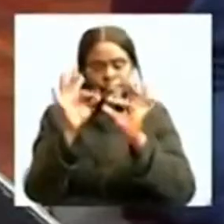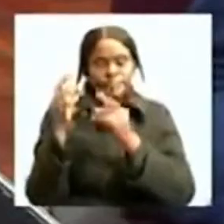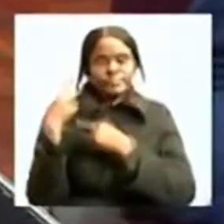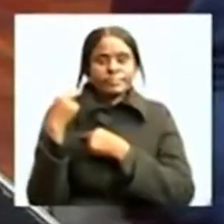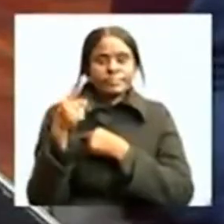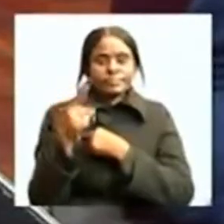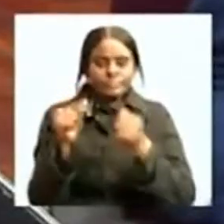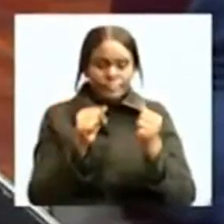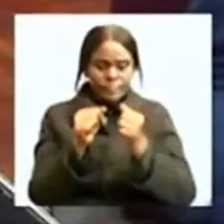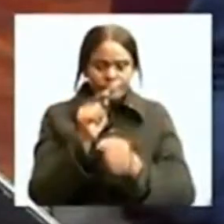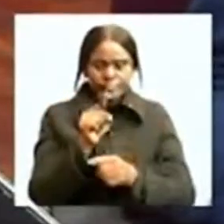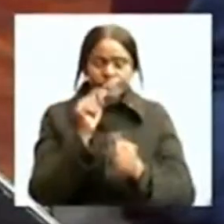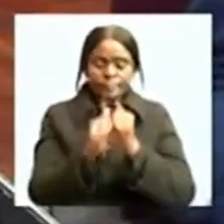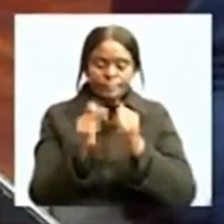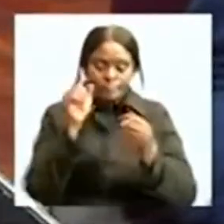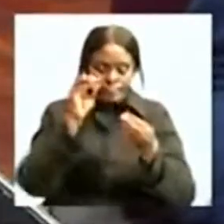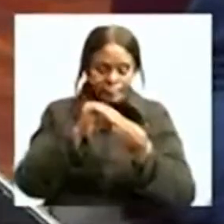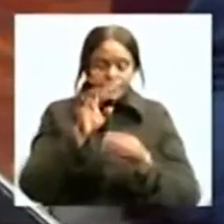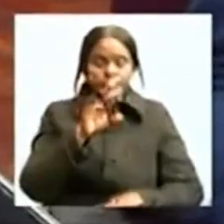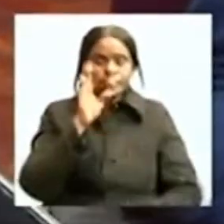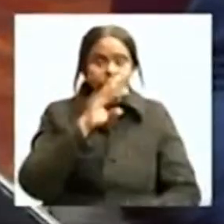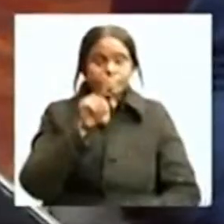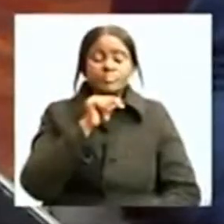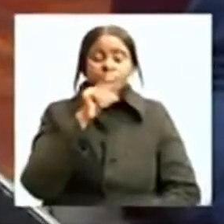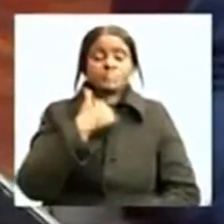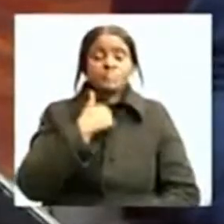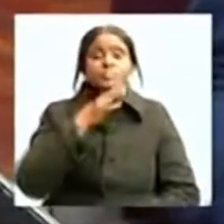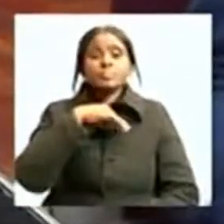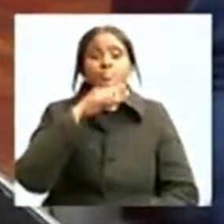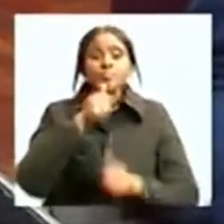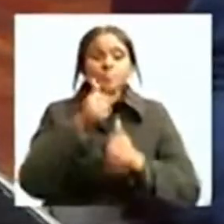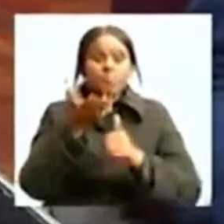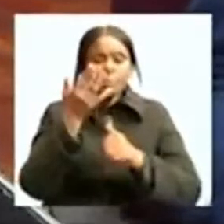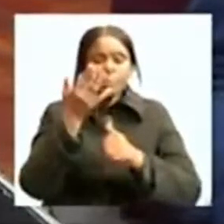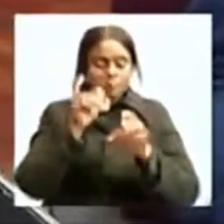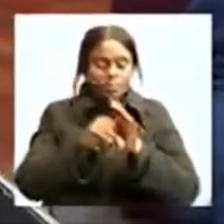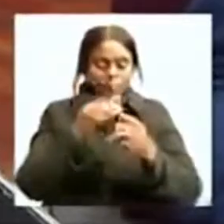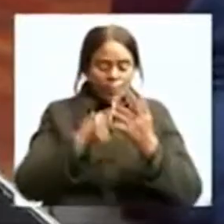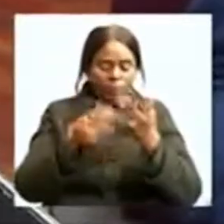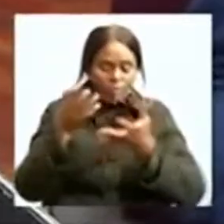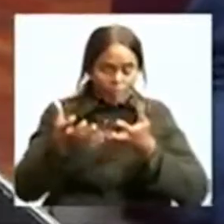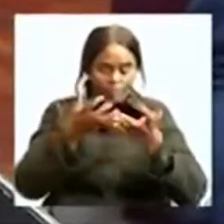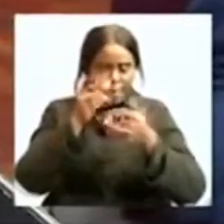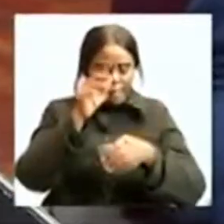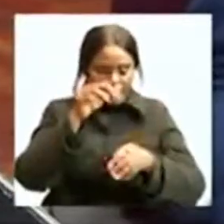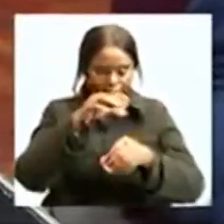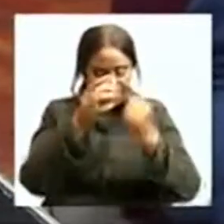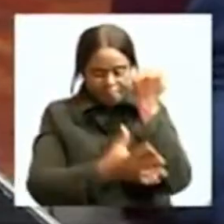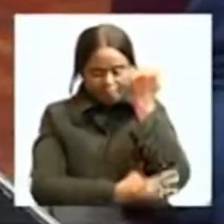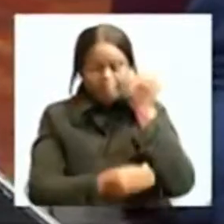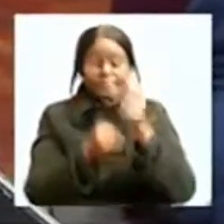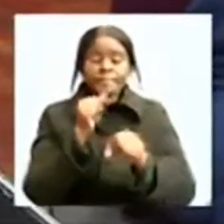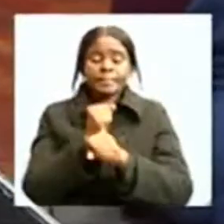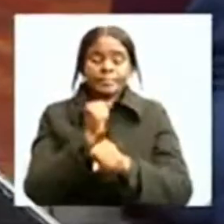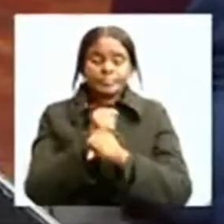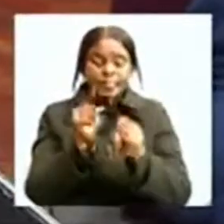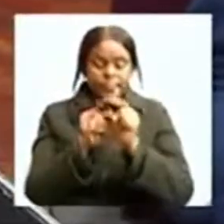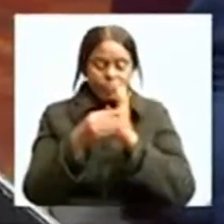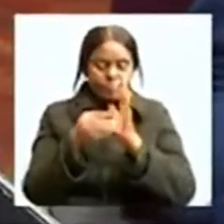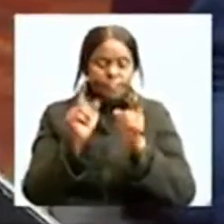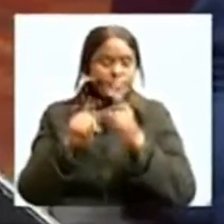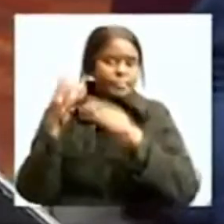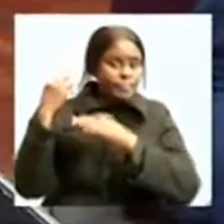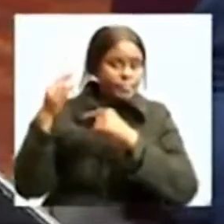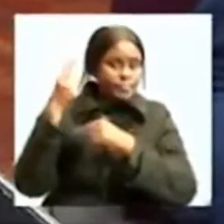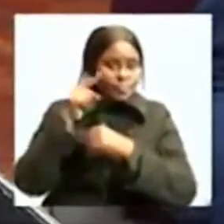accountability systems. Additionally, inadequate follow-up on carried forward projects suggest poor oversight, leading to a backlog